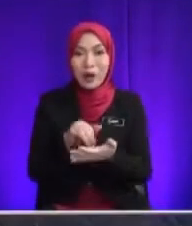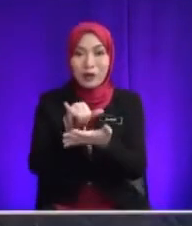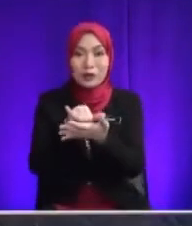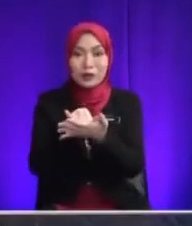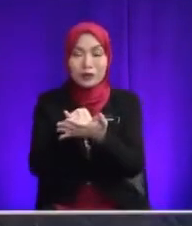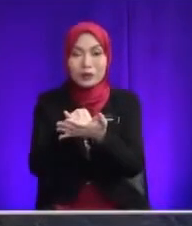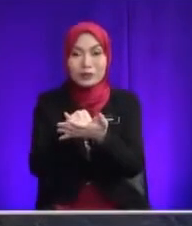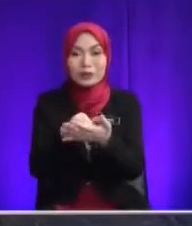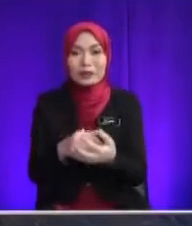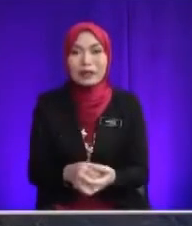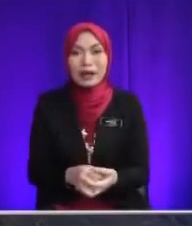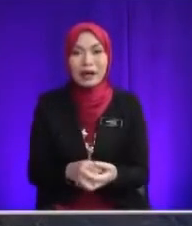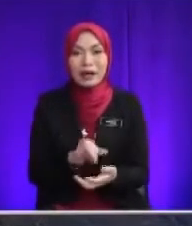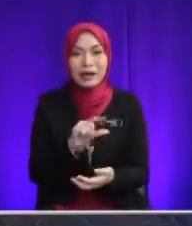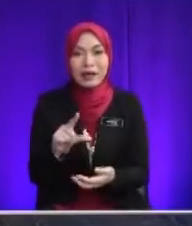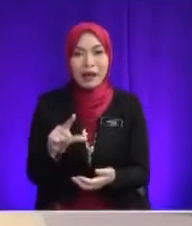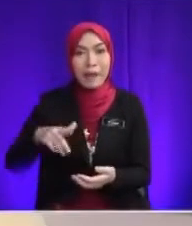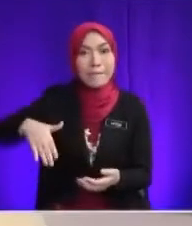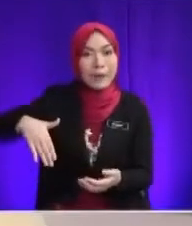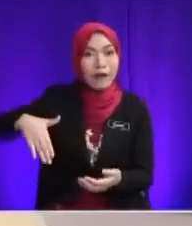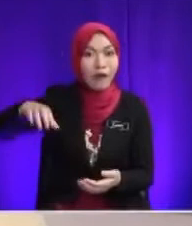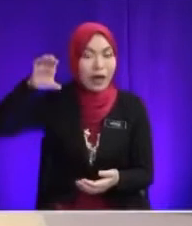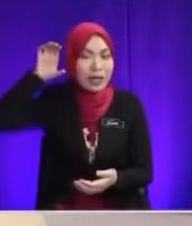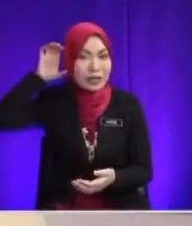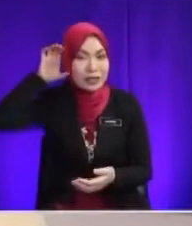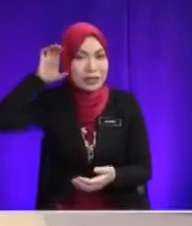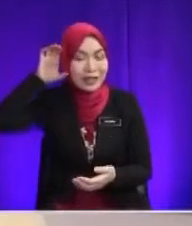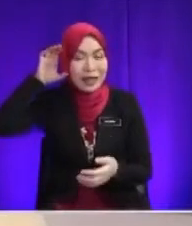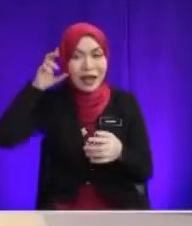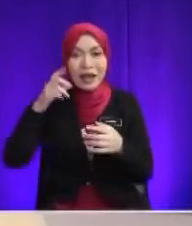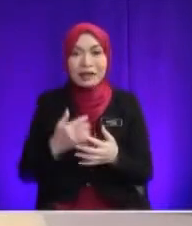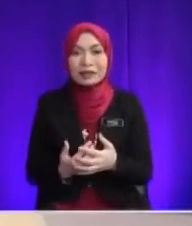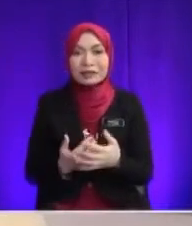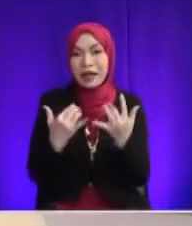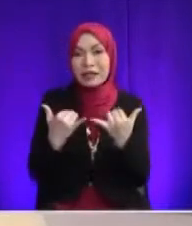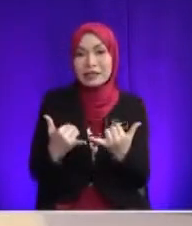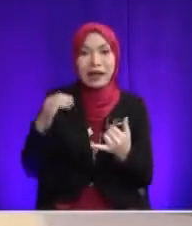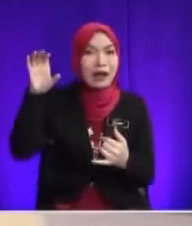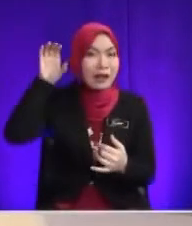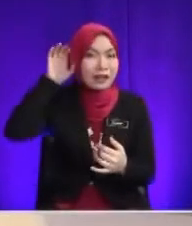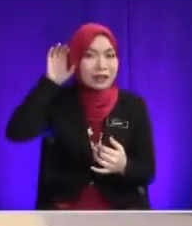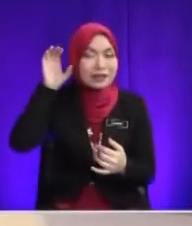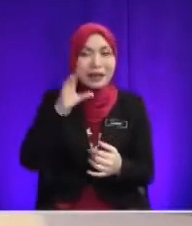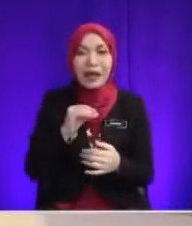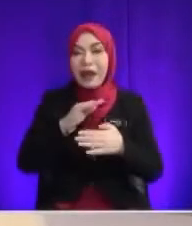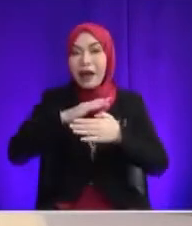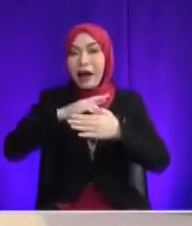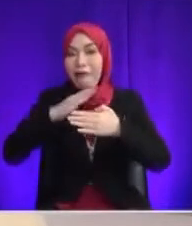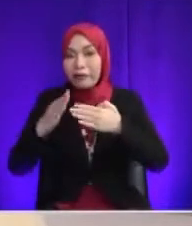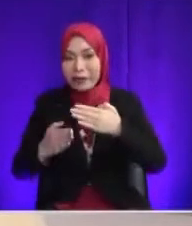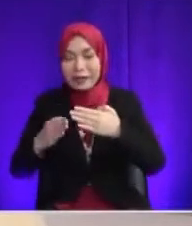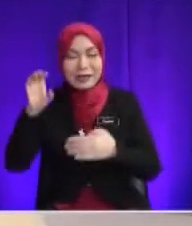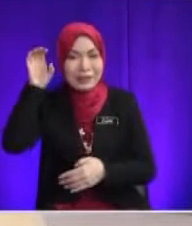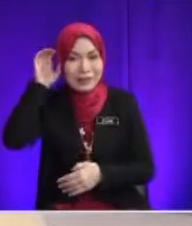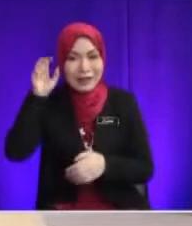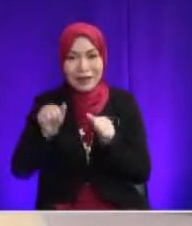pre-listening, the while listening and post-listening activities that students should do before any listening activity. All right.